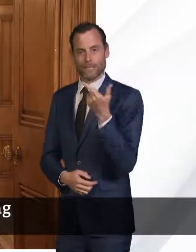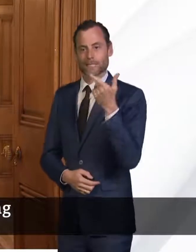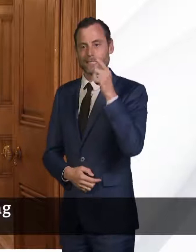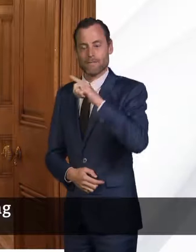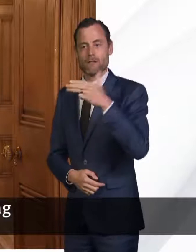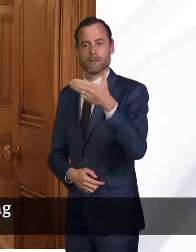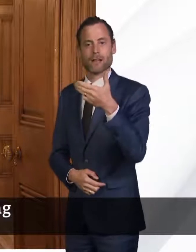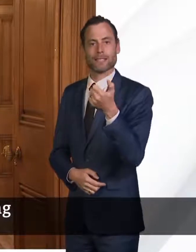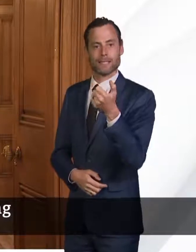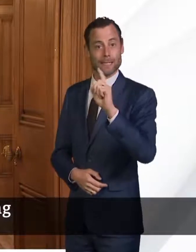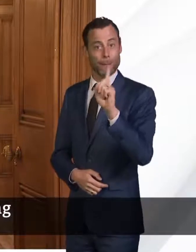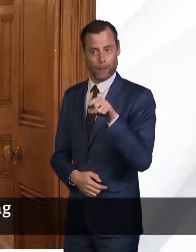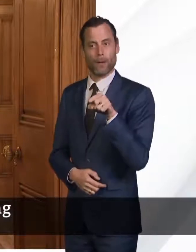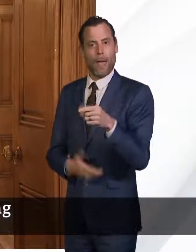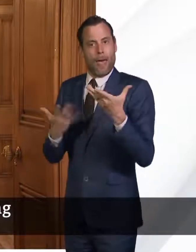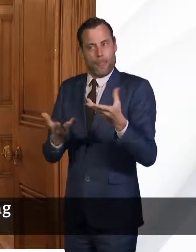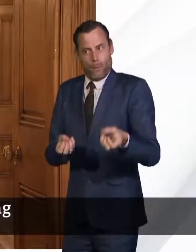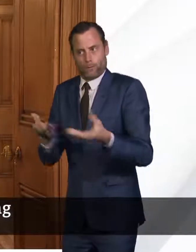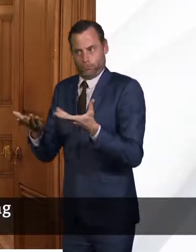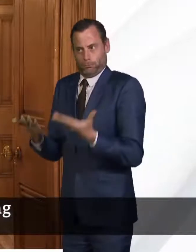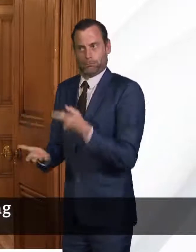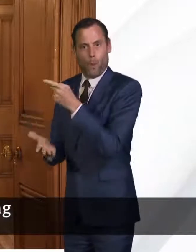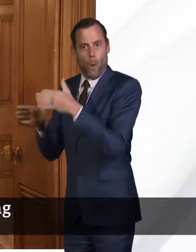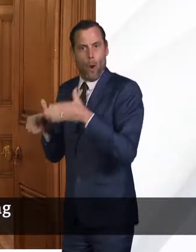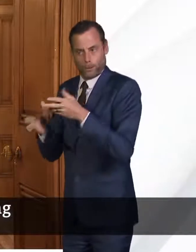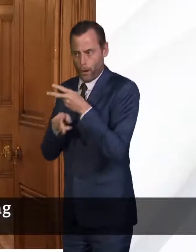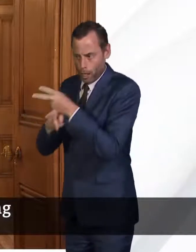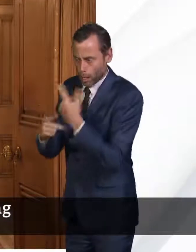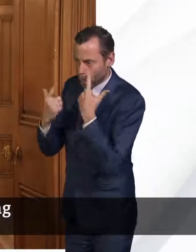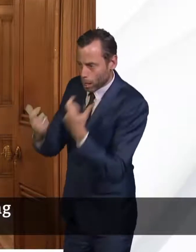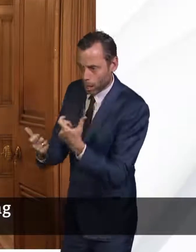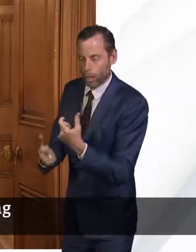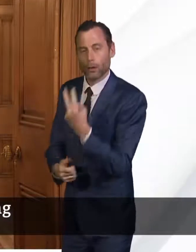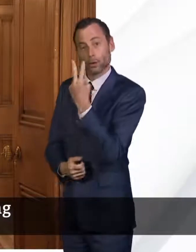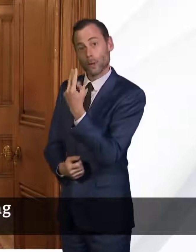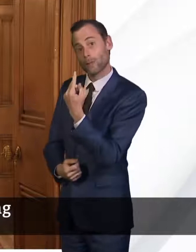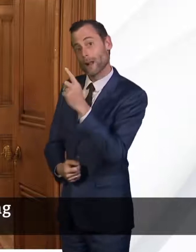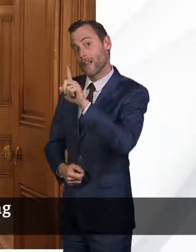15,796 people are currently in hospital with coronavirus.